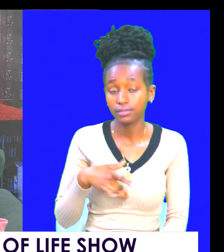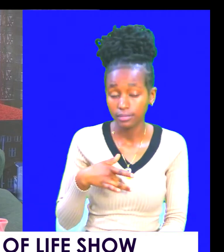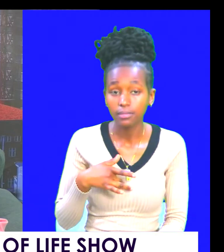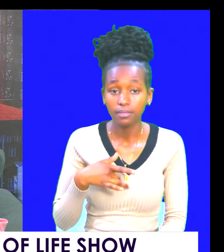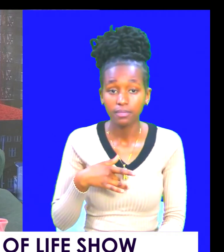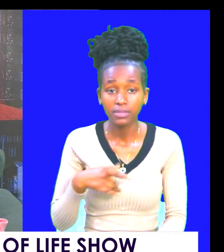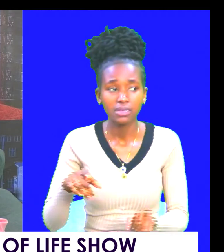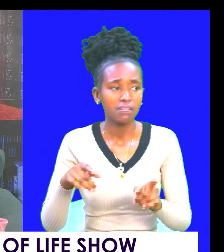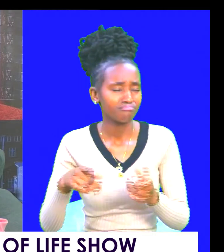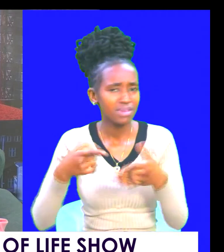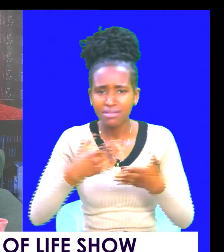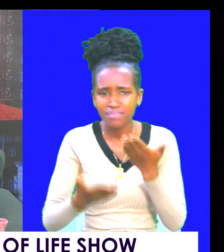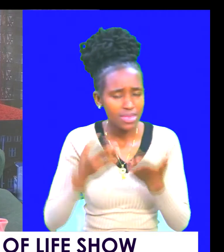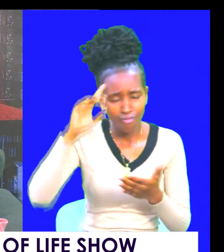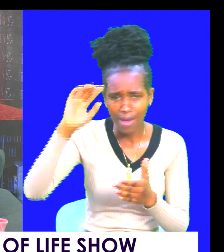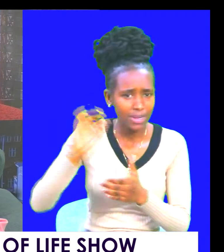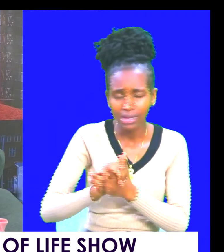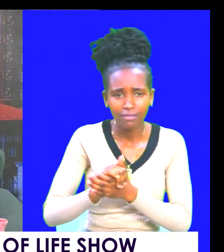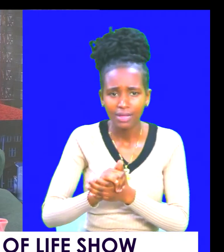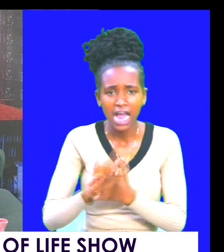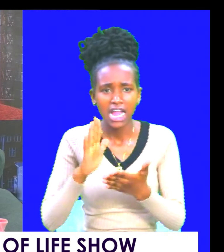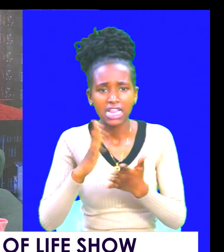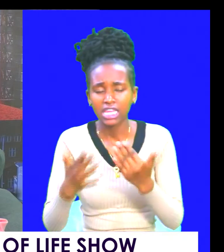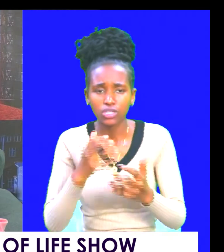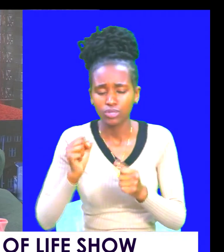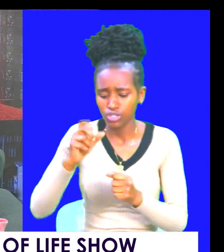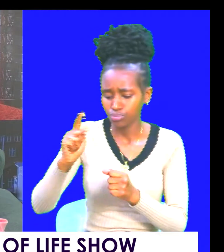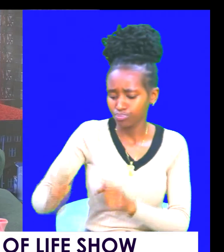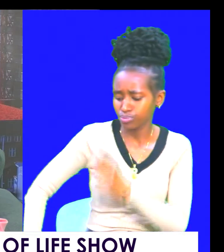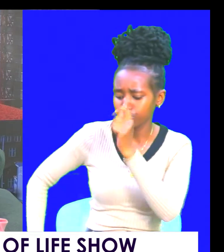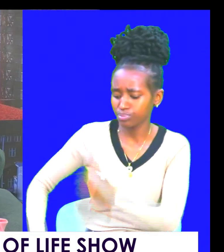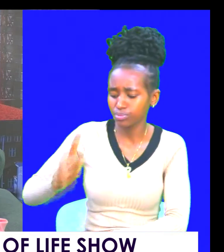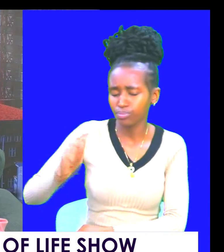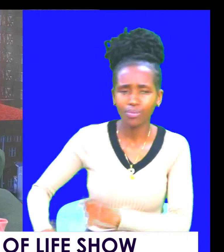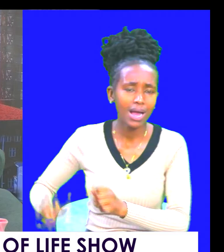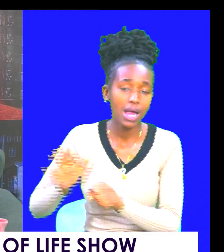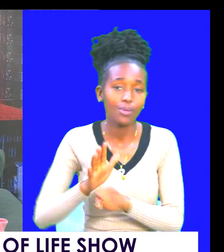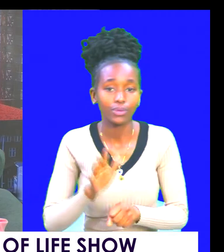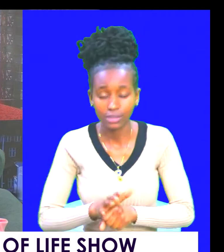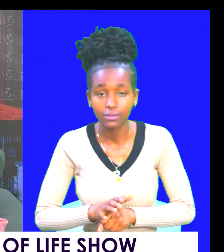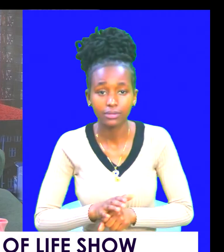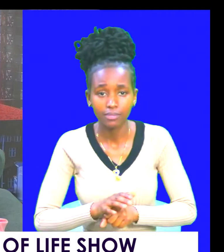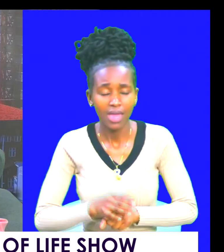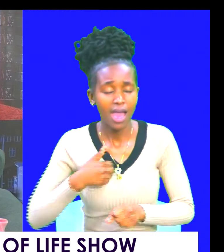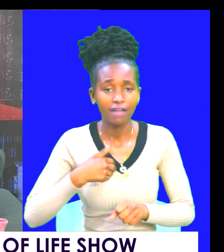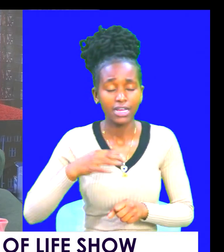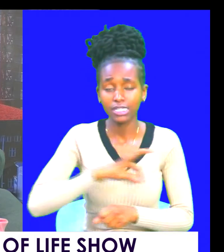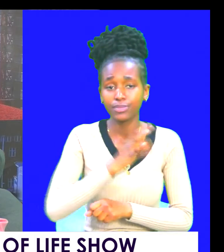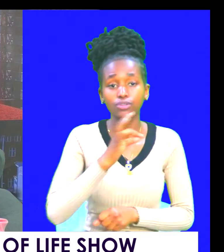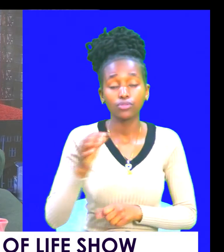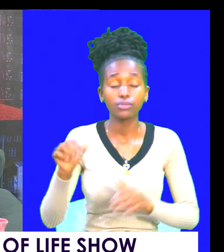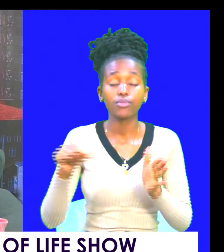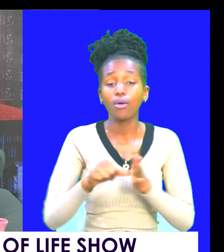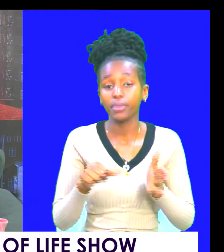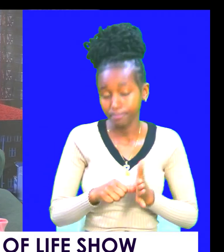some beliefs are pulling you down. You feel like you're going through some kind of spiritual trouble.